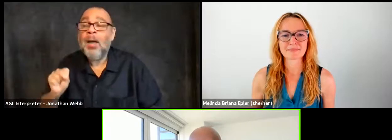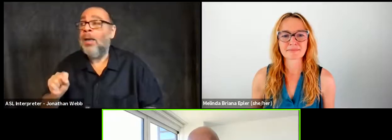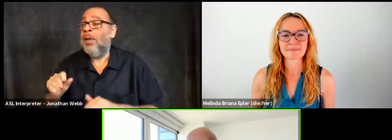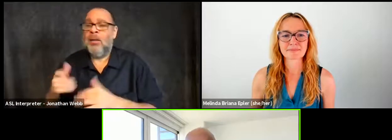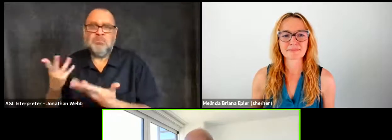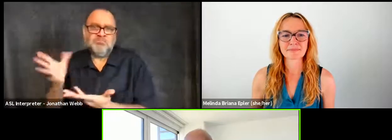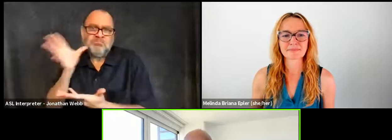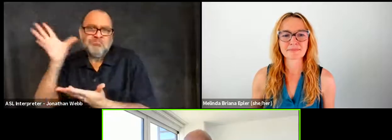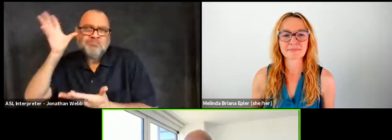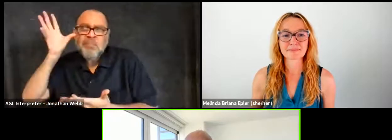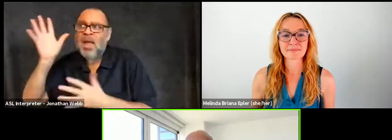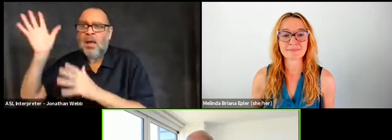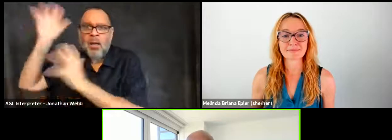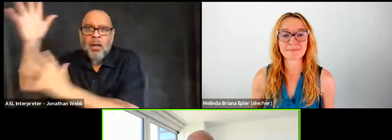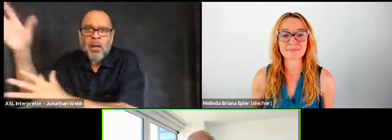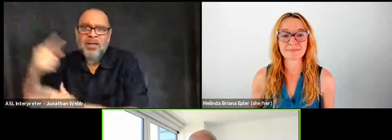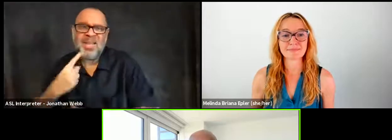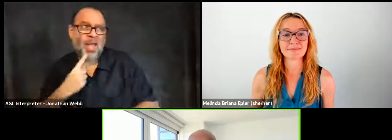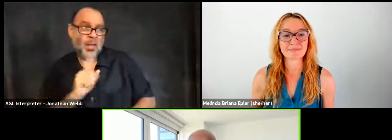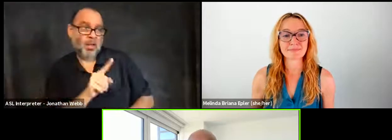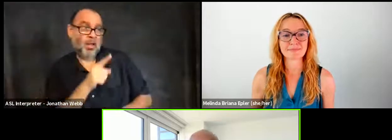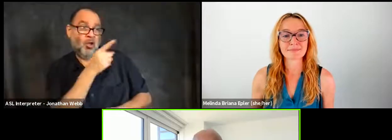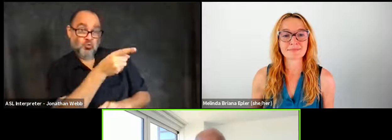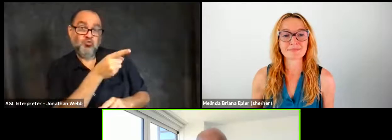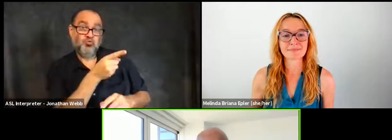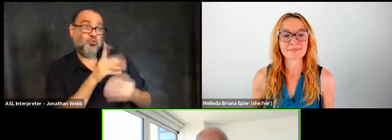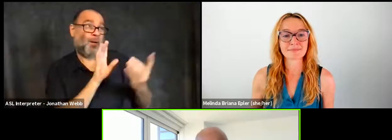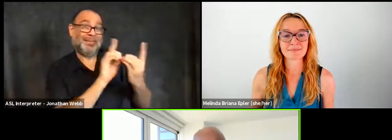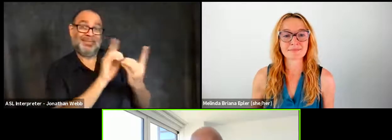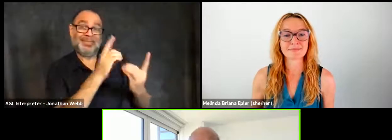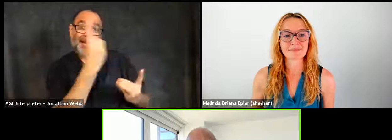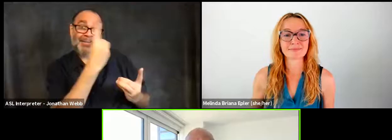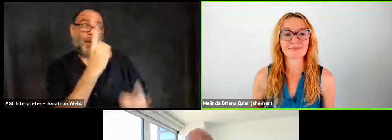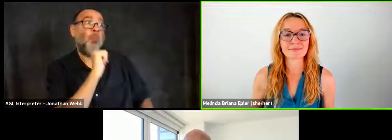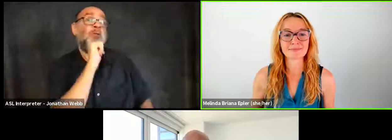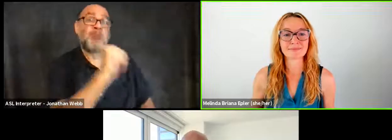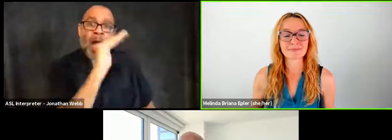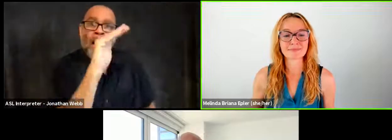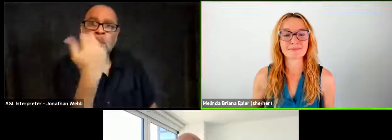home, right? I heard that, and we've seen that on TV.